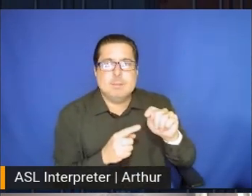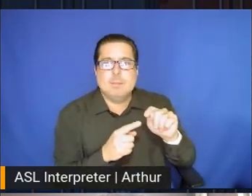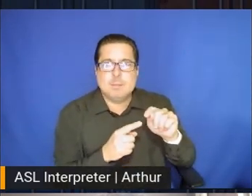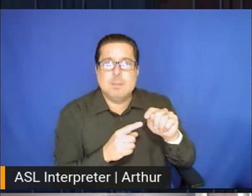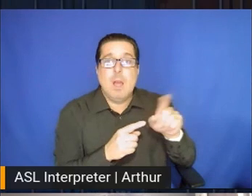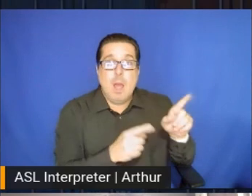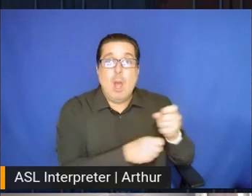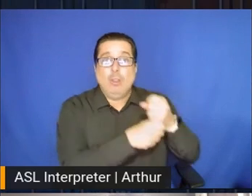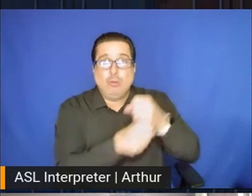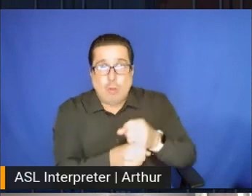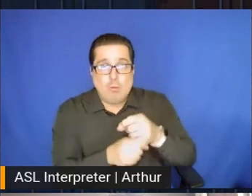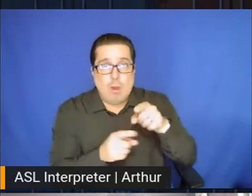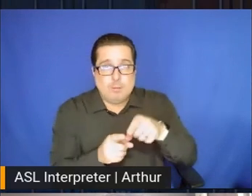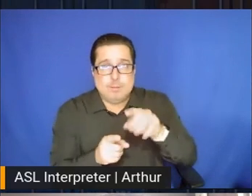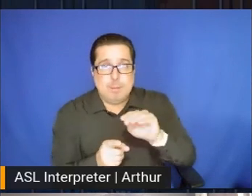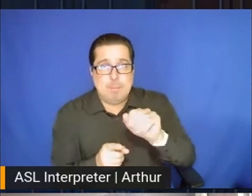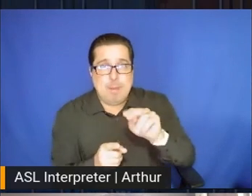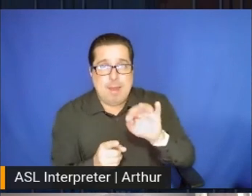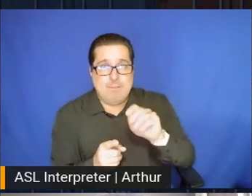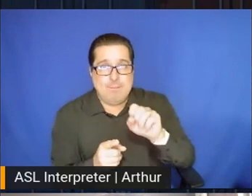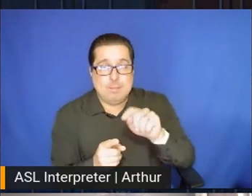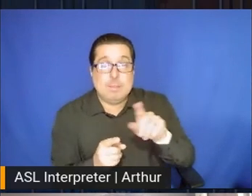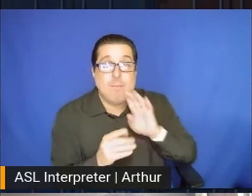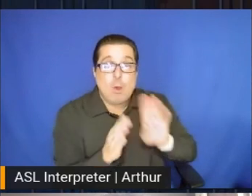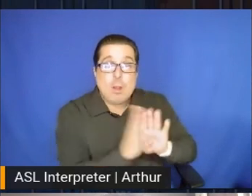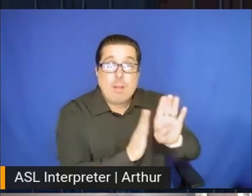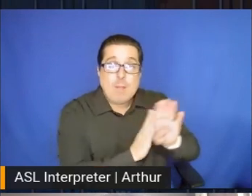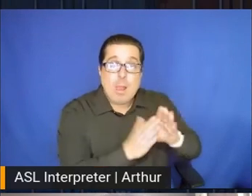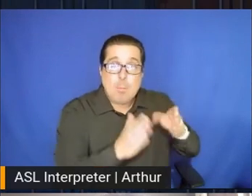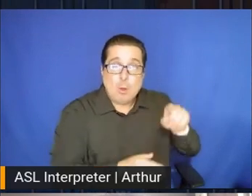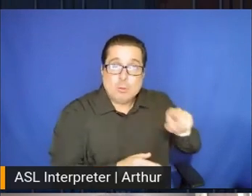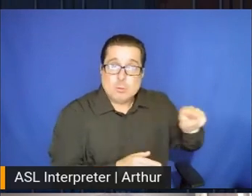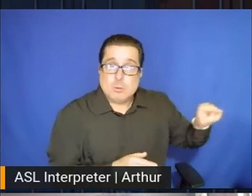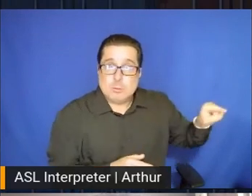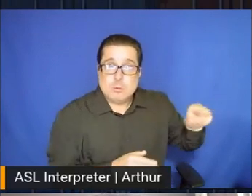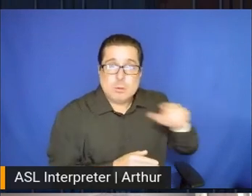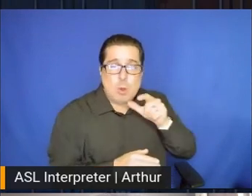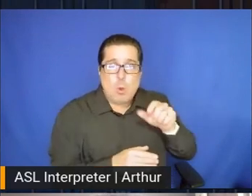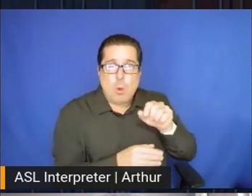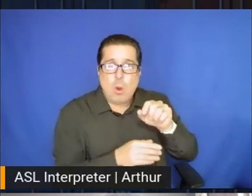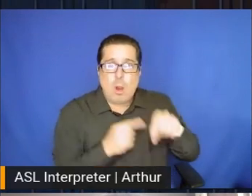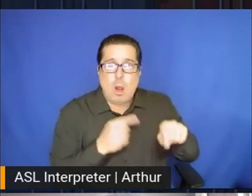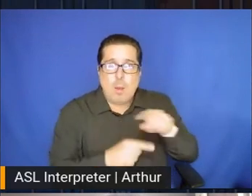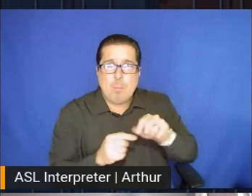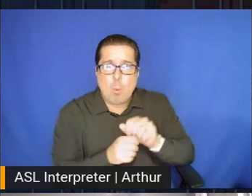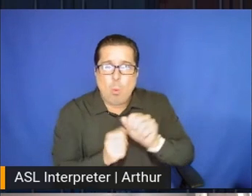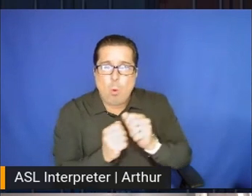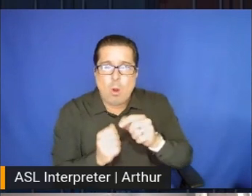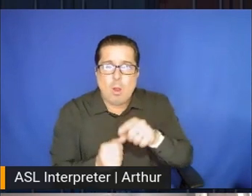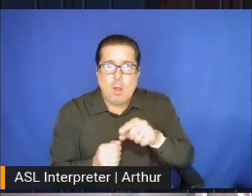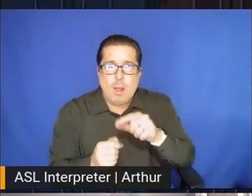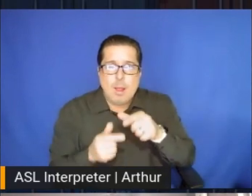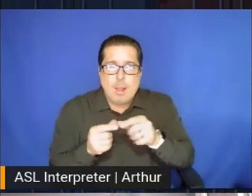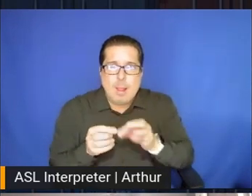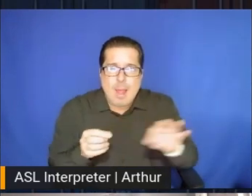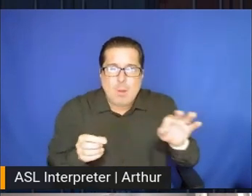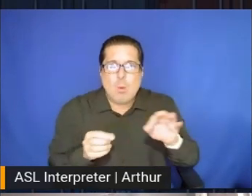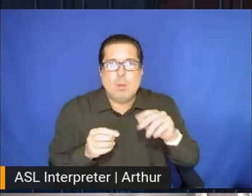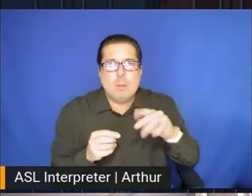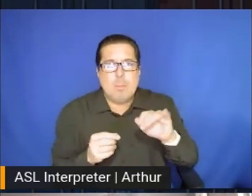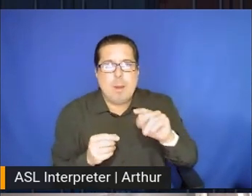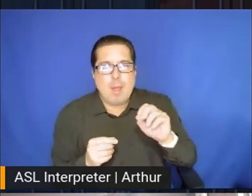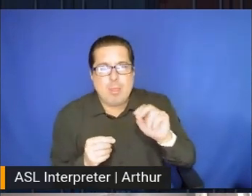and for developers who are comfortable working with languages like Python,